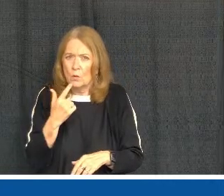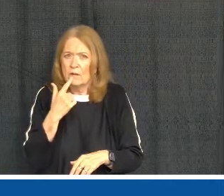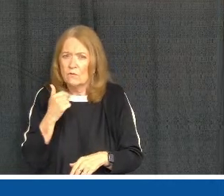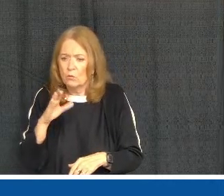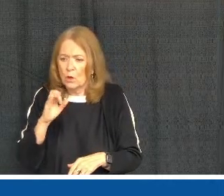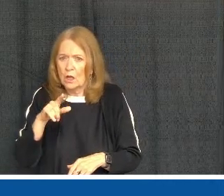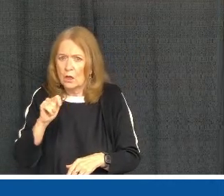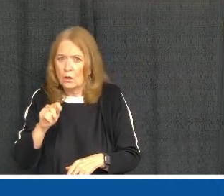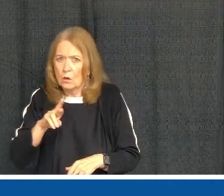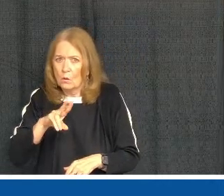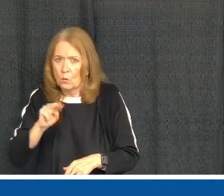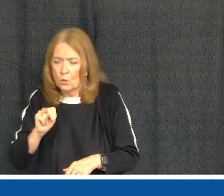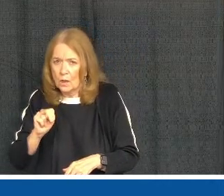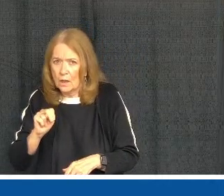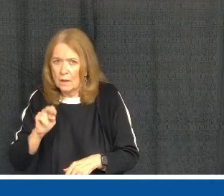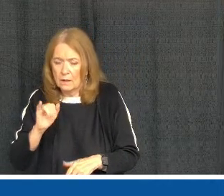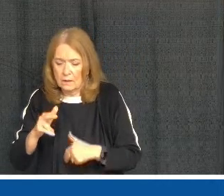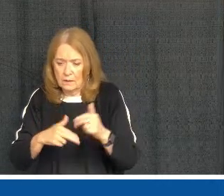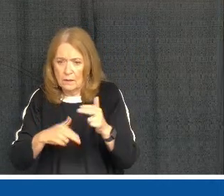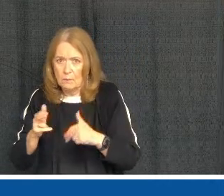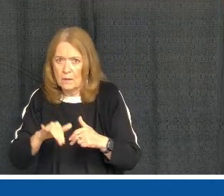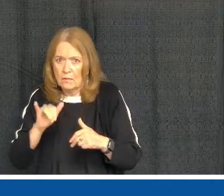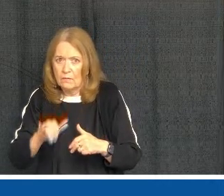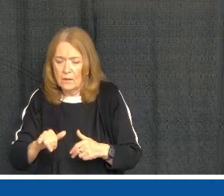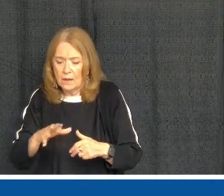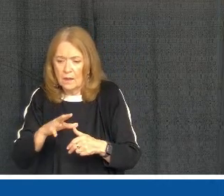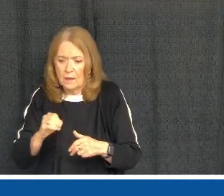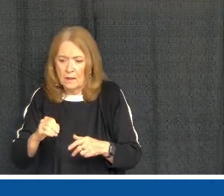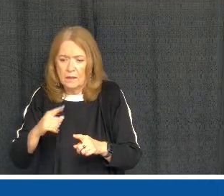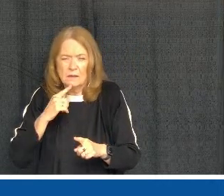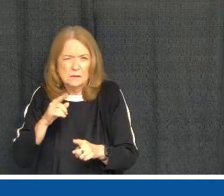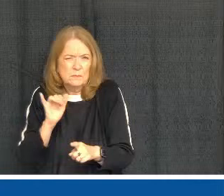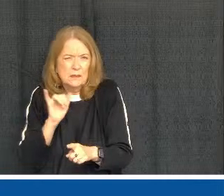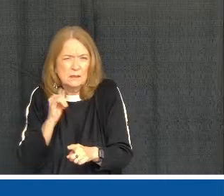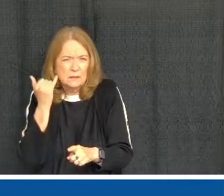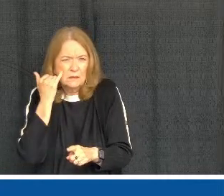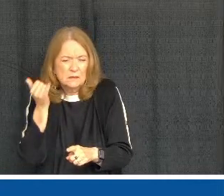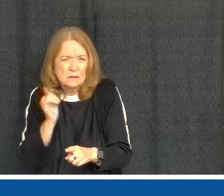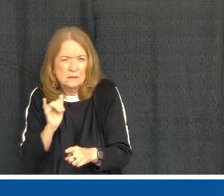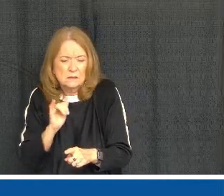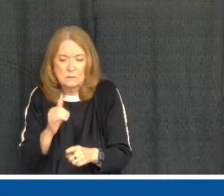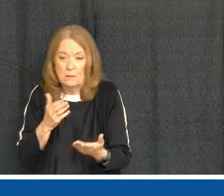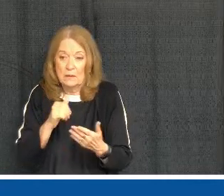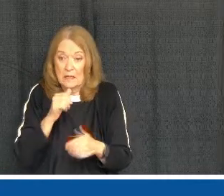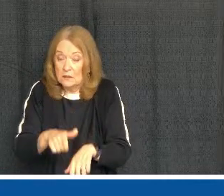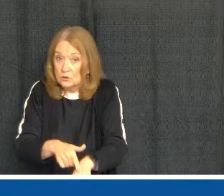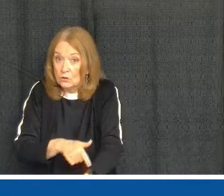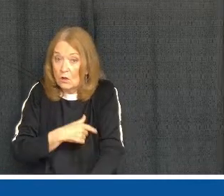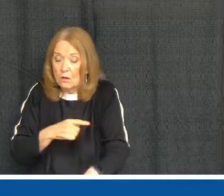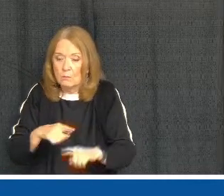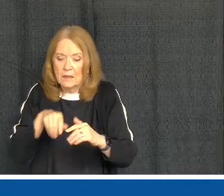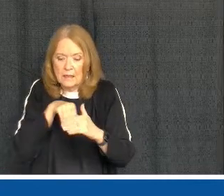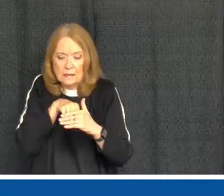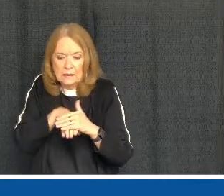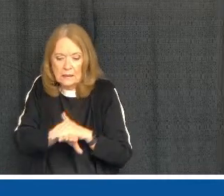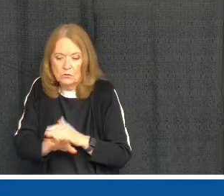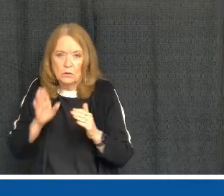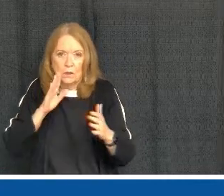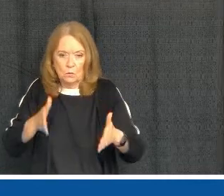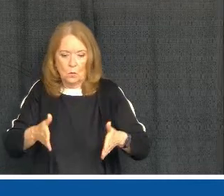there where that development is, and they widened out to have a turn. This would be very similar to that, probably not as long, but at the entries it would widen